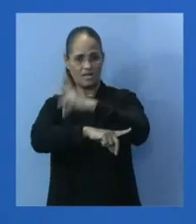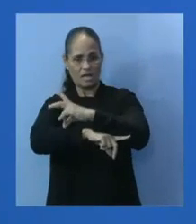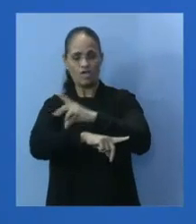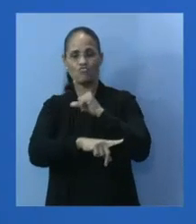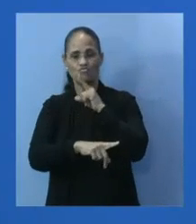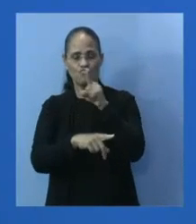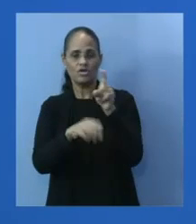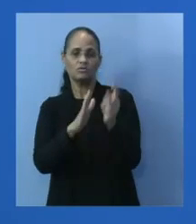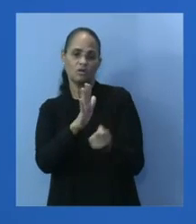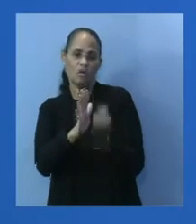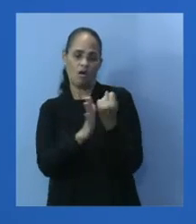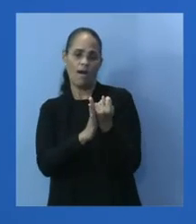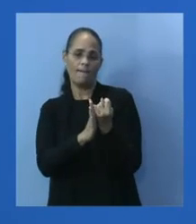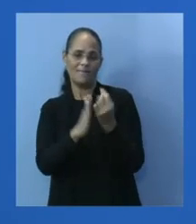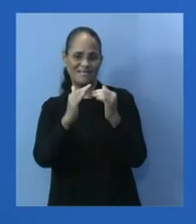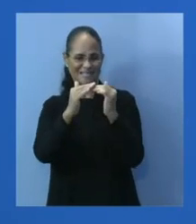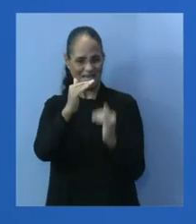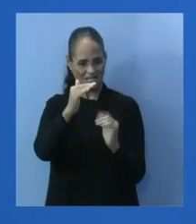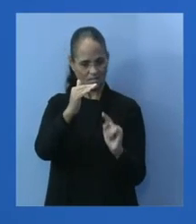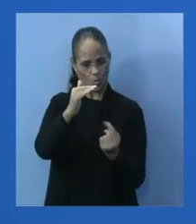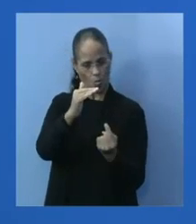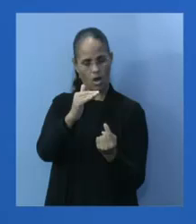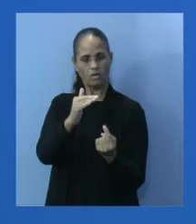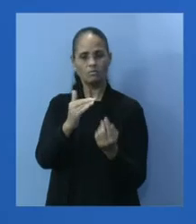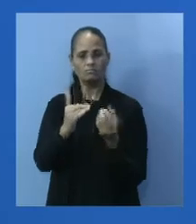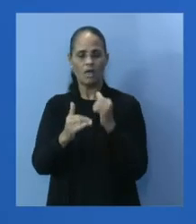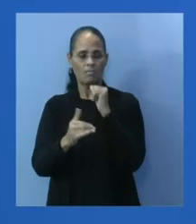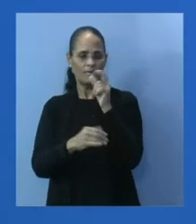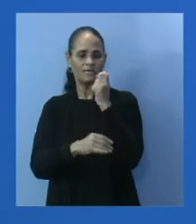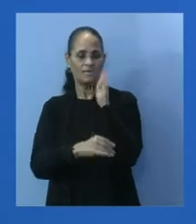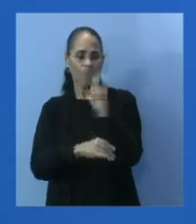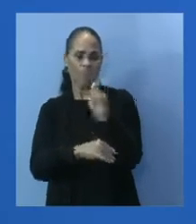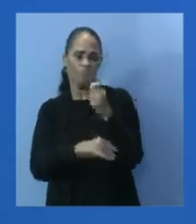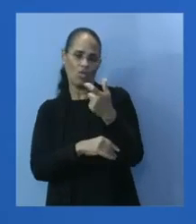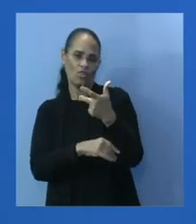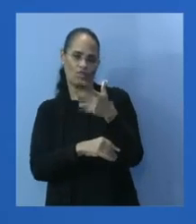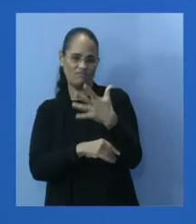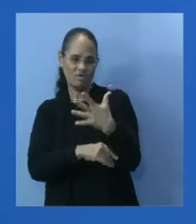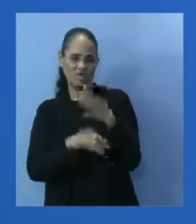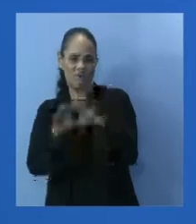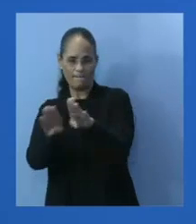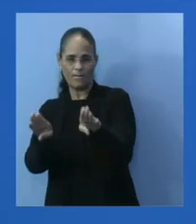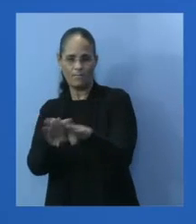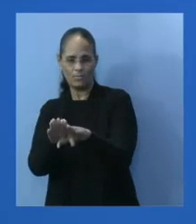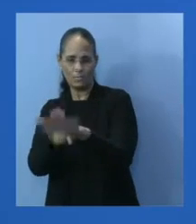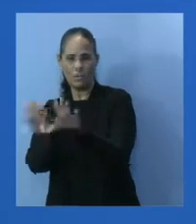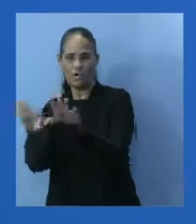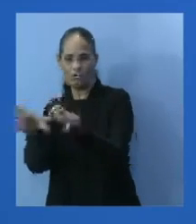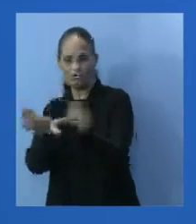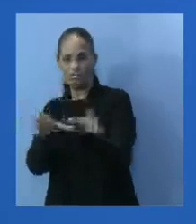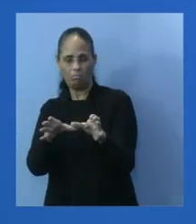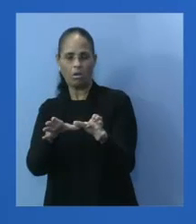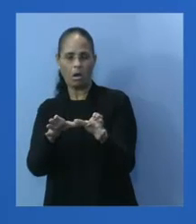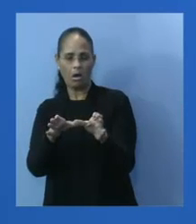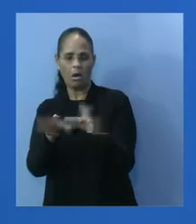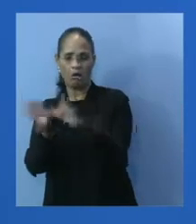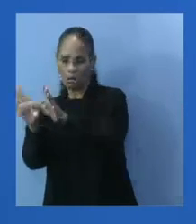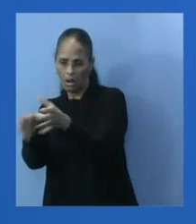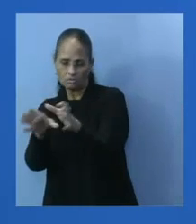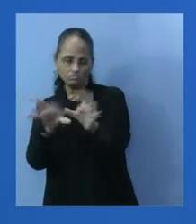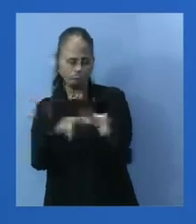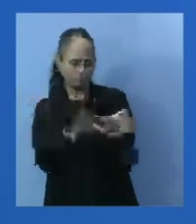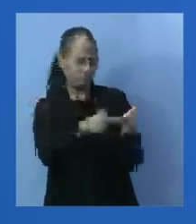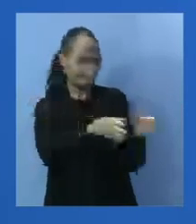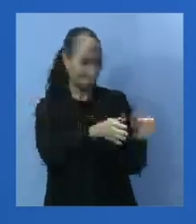real-time reproduction number is less than 1, being 0.35, and Bermuda's country status currently remains at clusters of